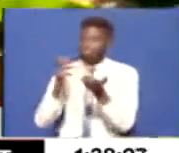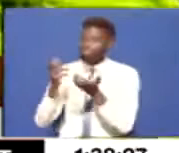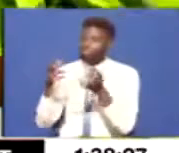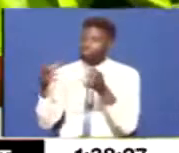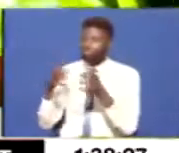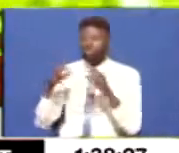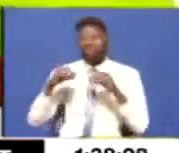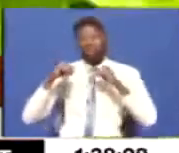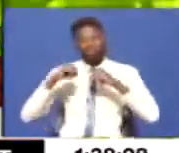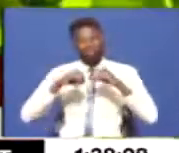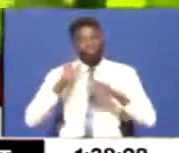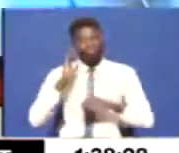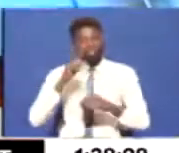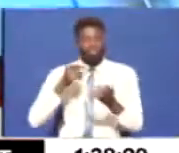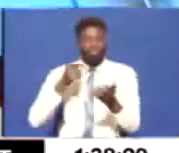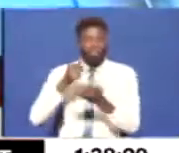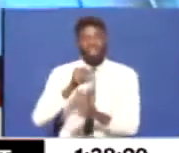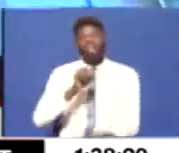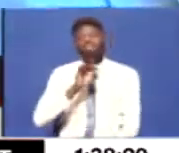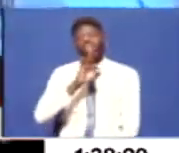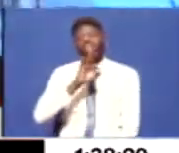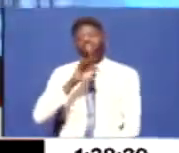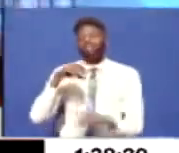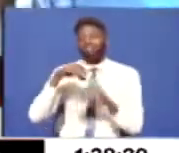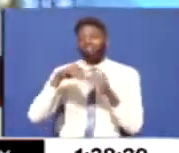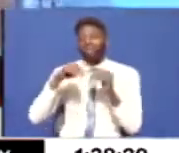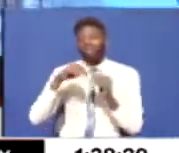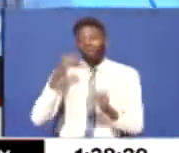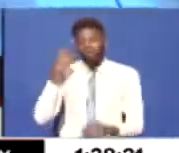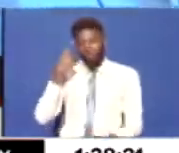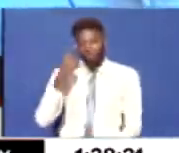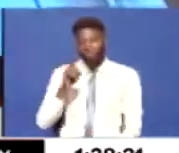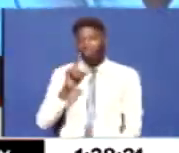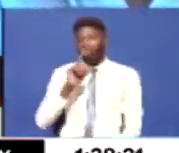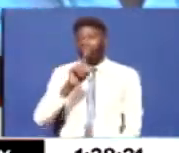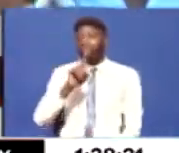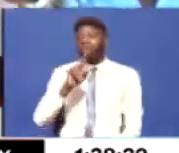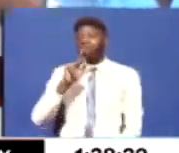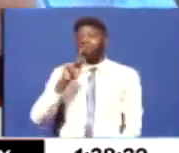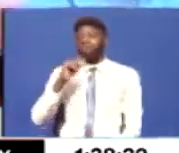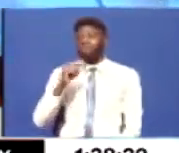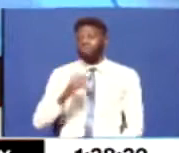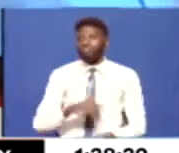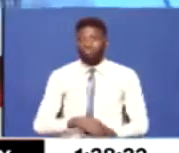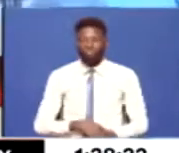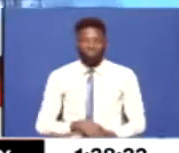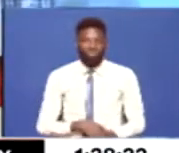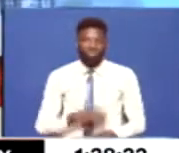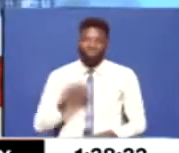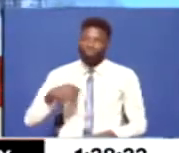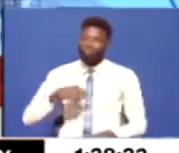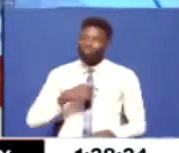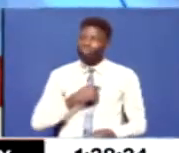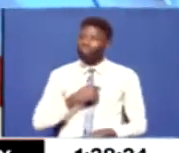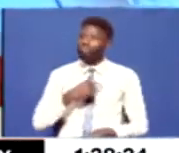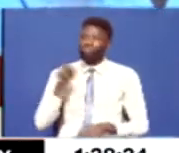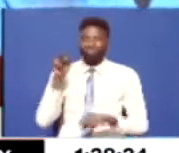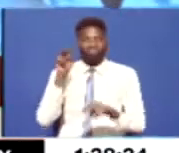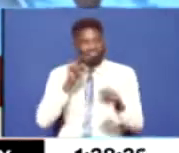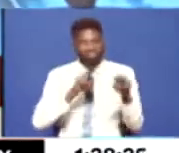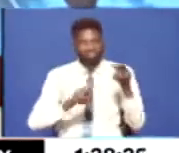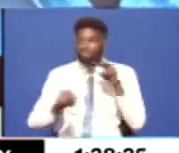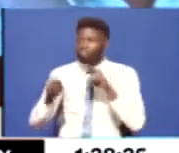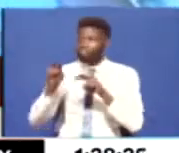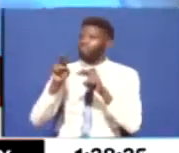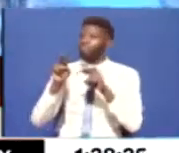at a price of $3 per kilo. What we are doing is to facilitate, to look for new markets. The traditional markets